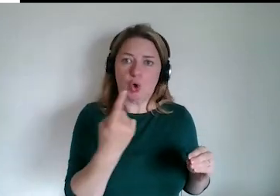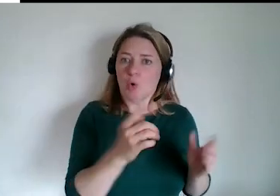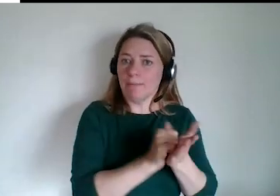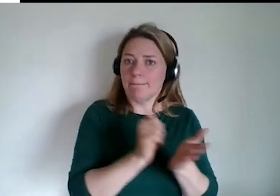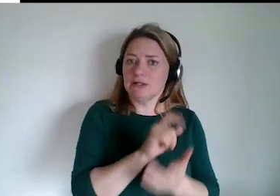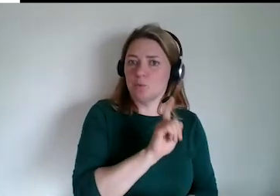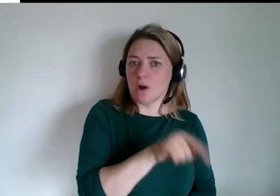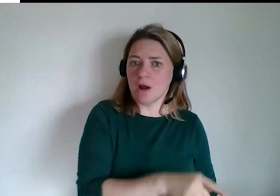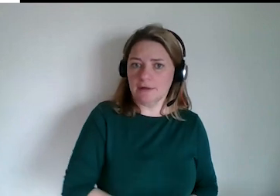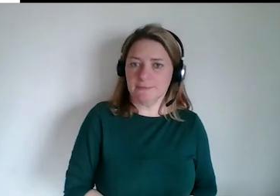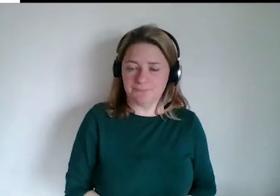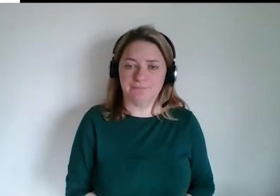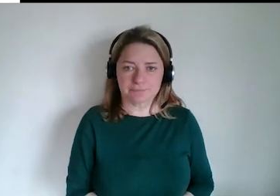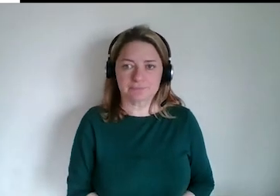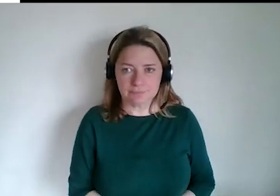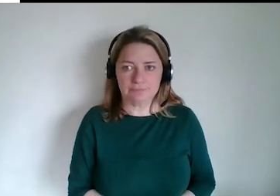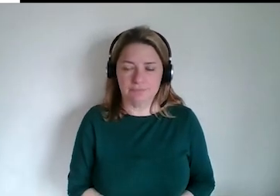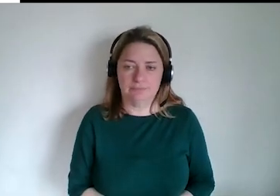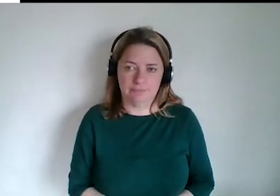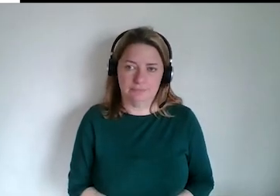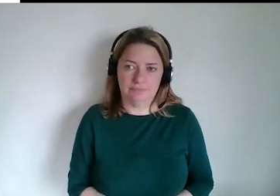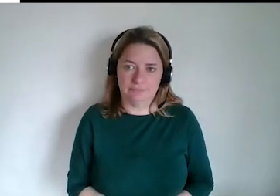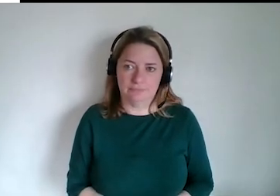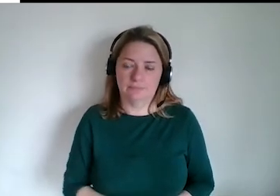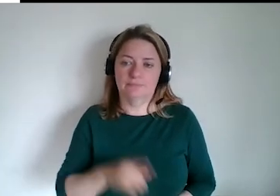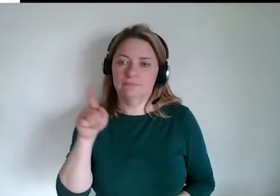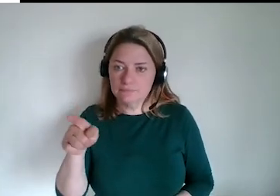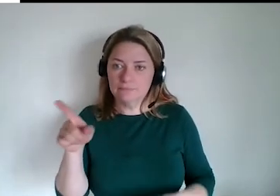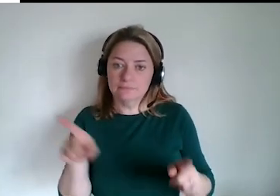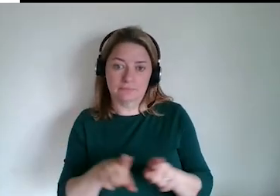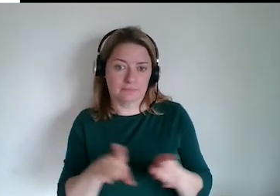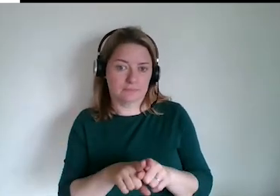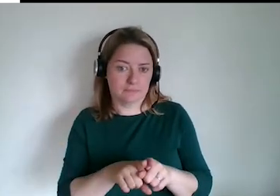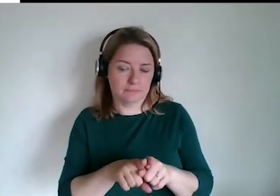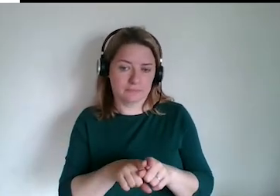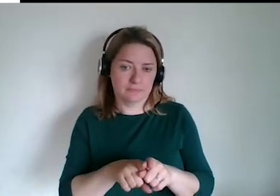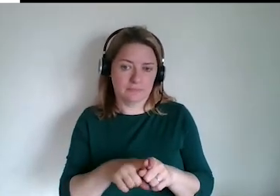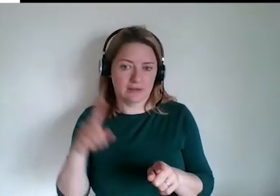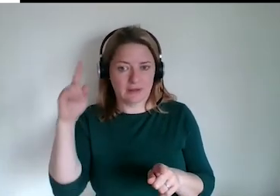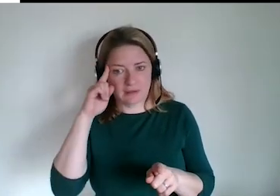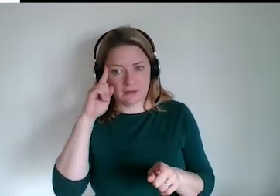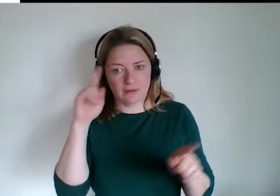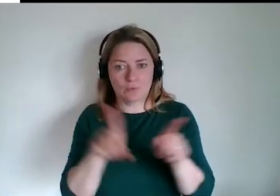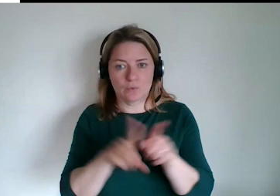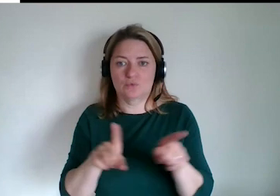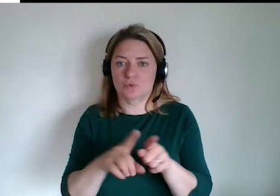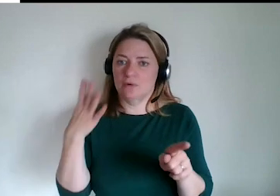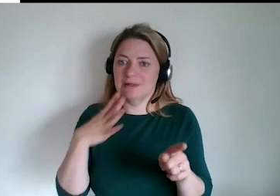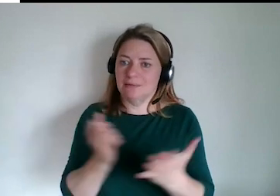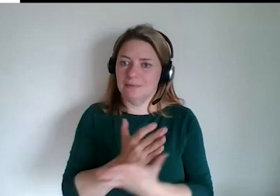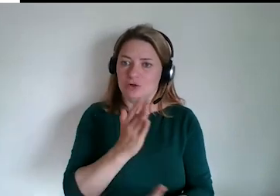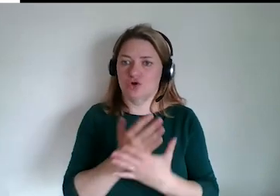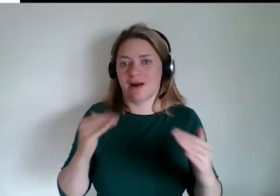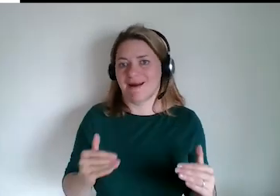best advice. And I think one of the things to make sure about is that you have a high level